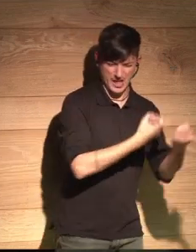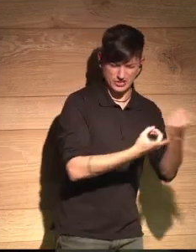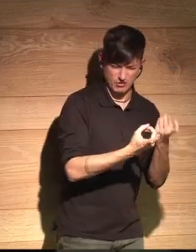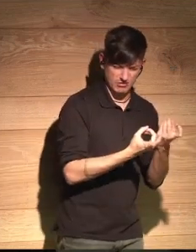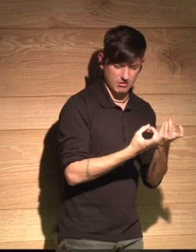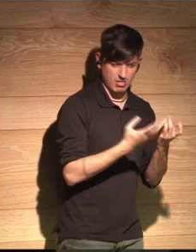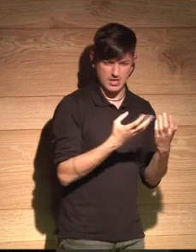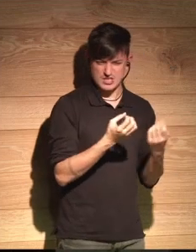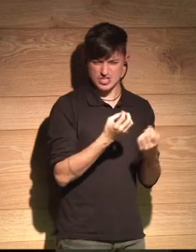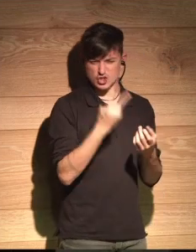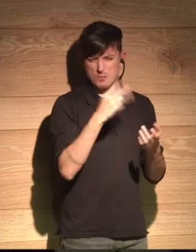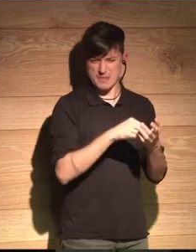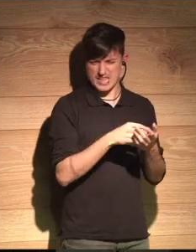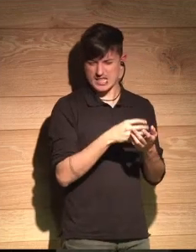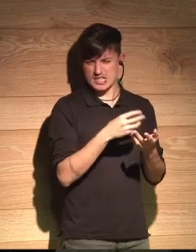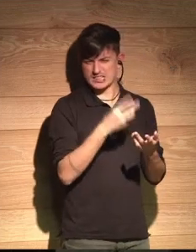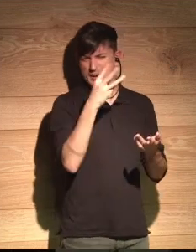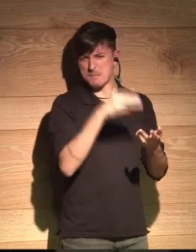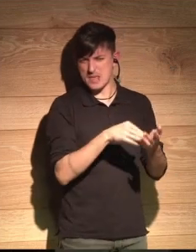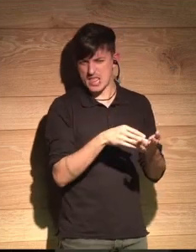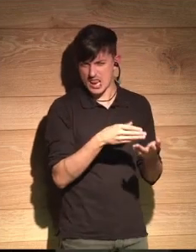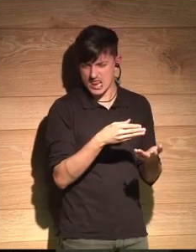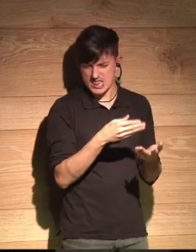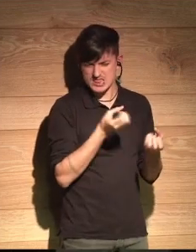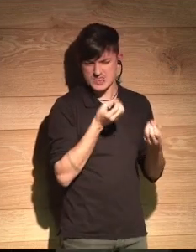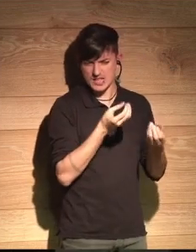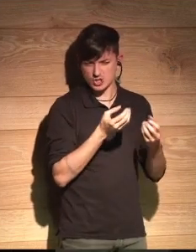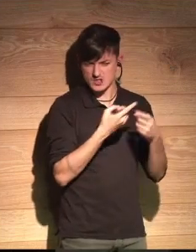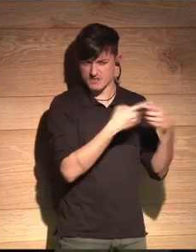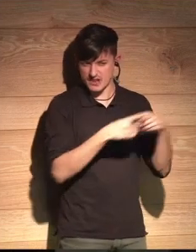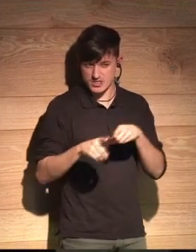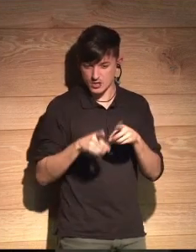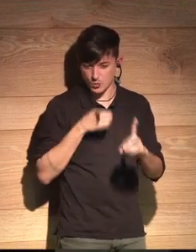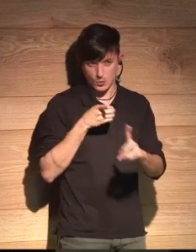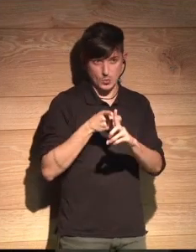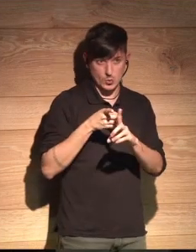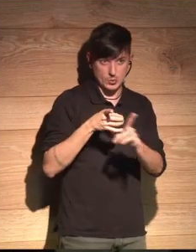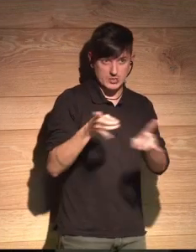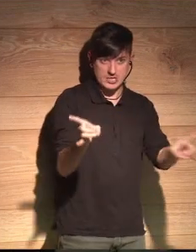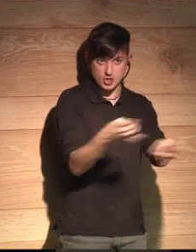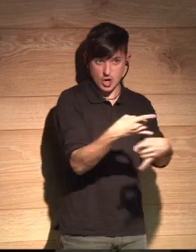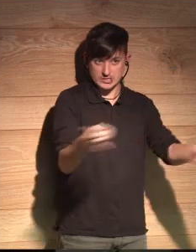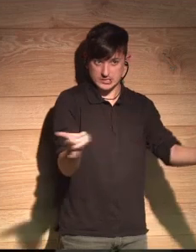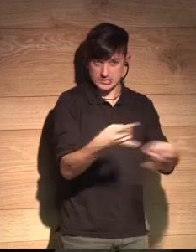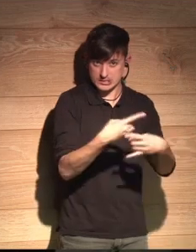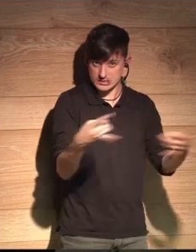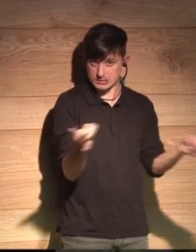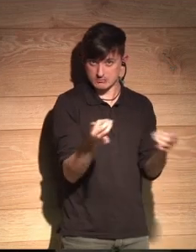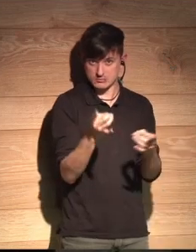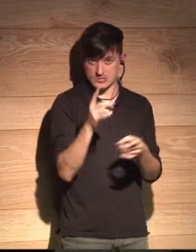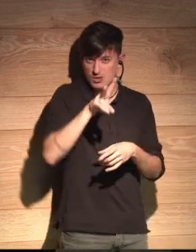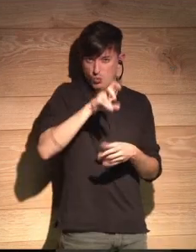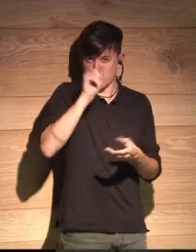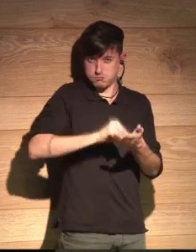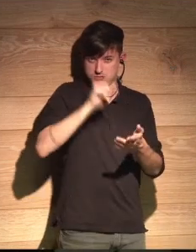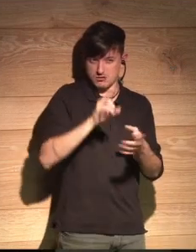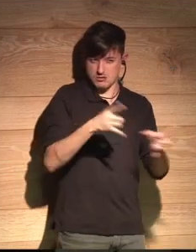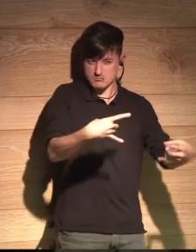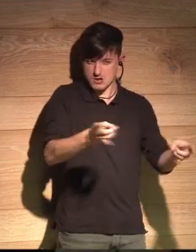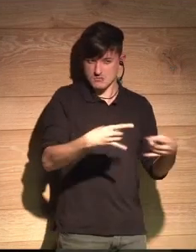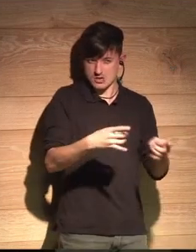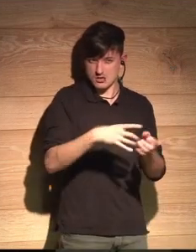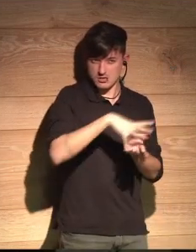second. But if you add 2 additional sensors, like the 2-liter here, like this, they do a 3-dimensional scan of the city like this. You feed it